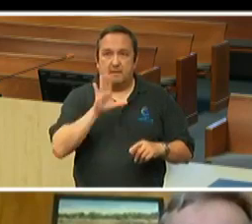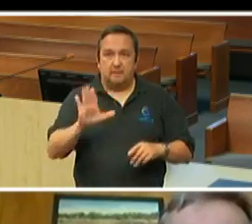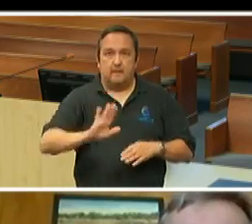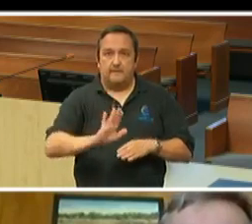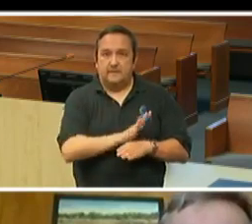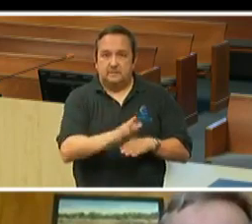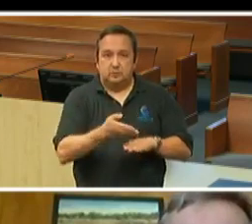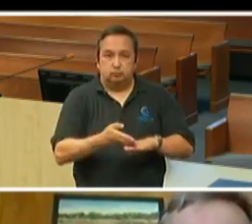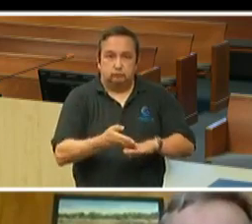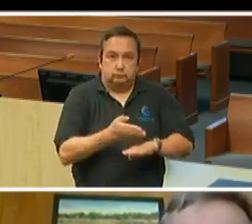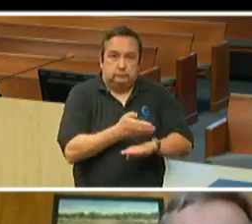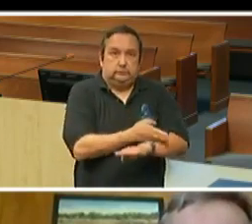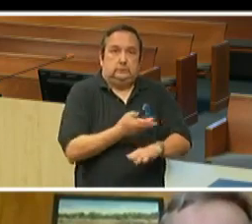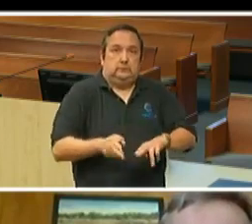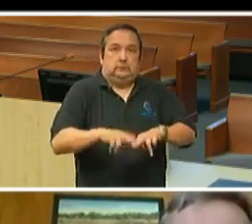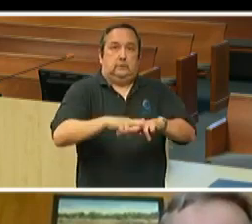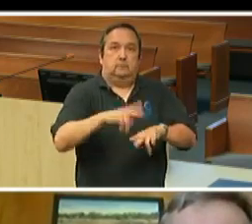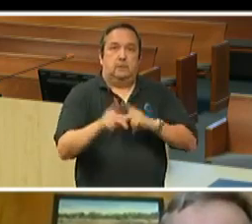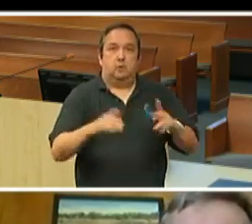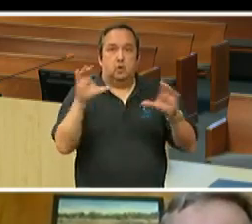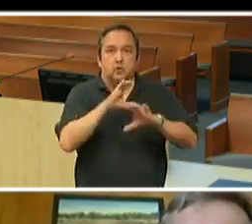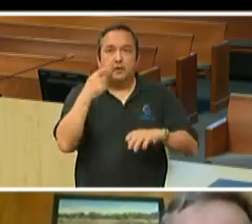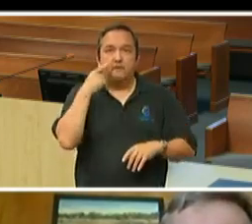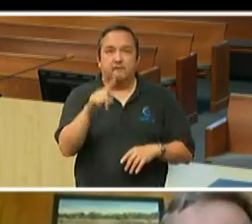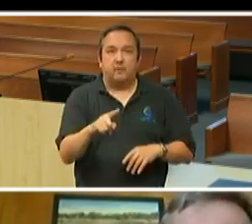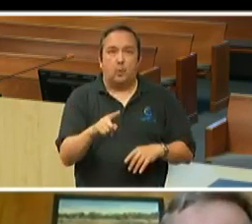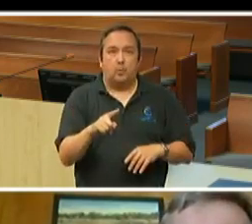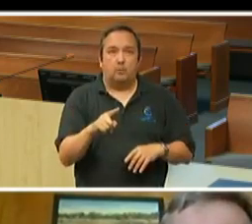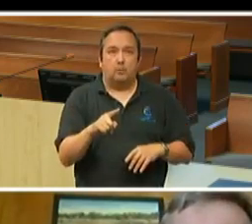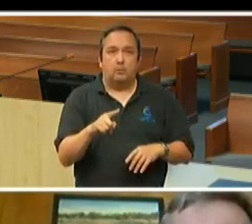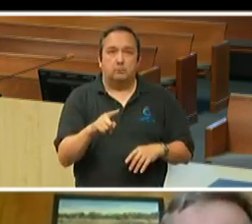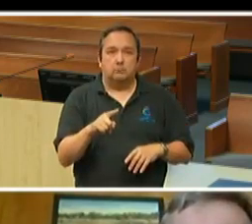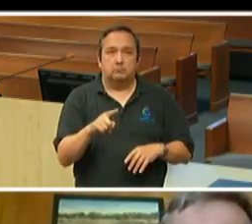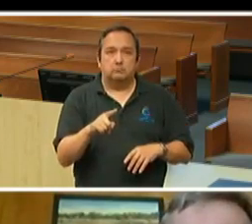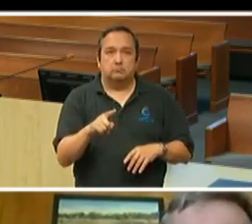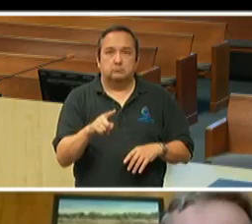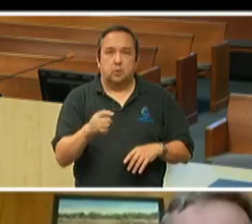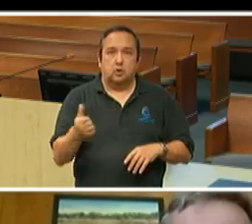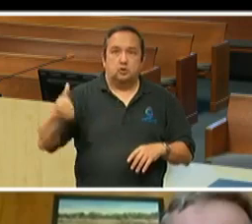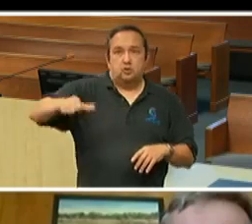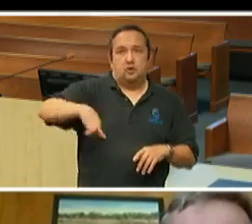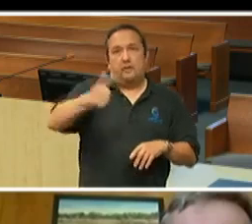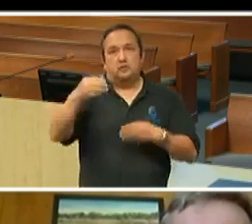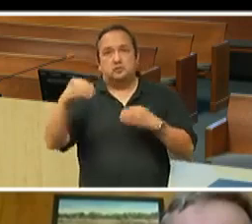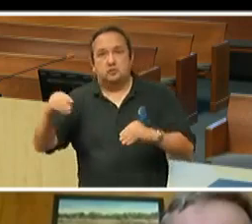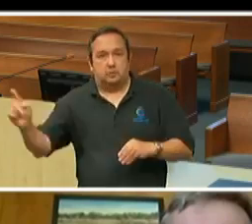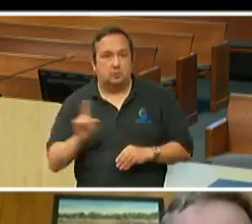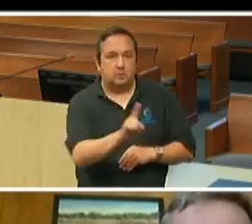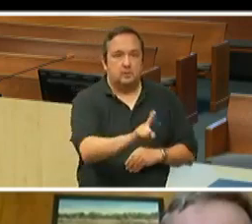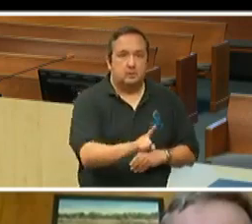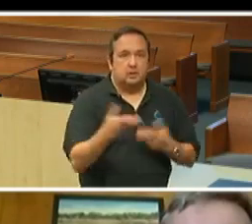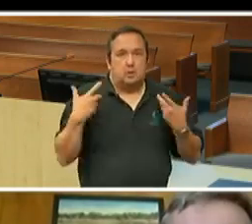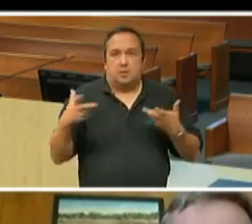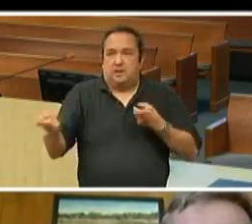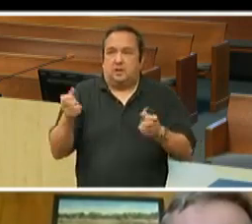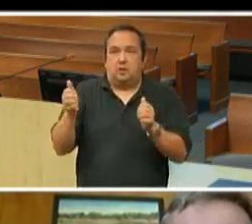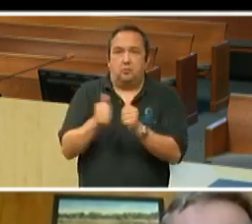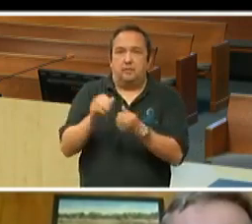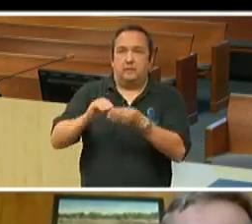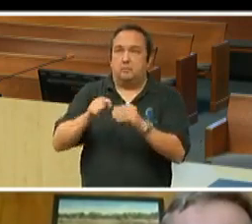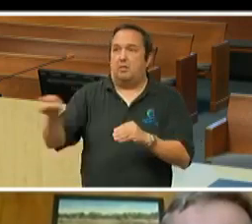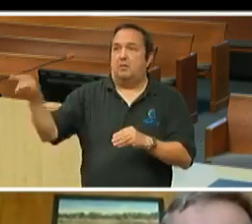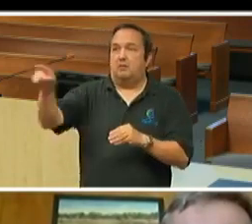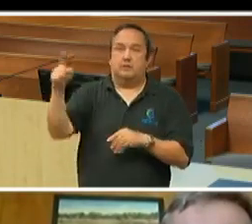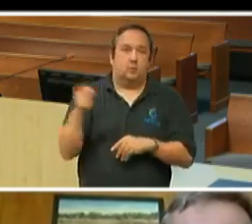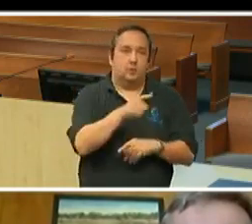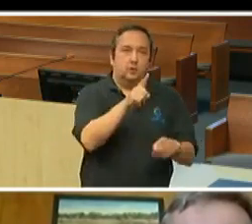had increased as people were looking or being turned away or not wanting to deal with the numbers or the